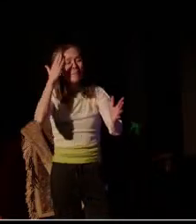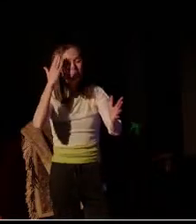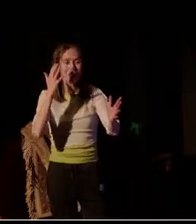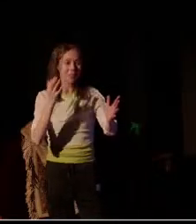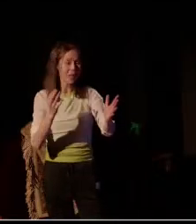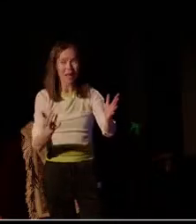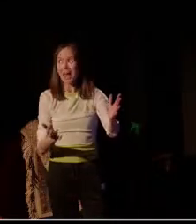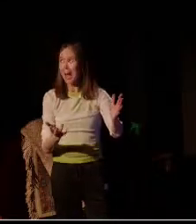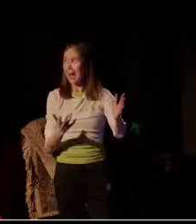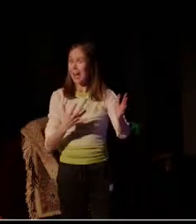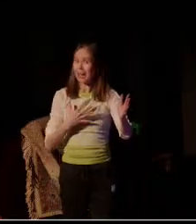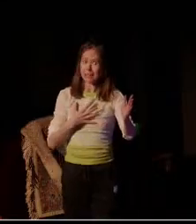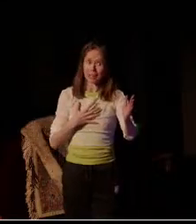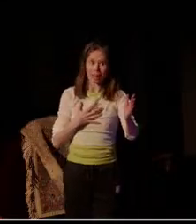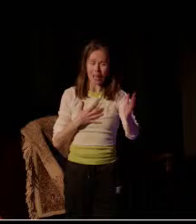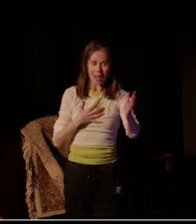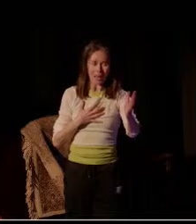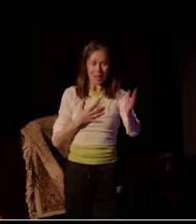mother."